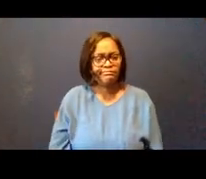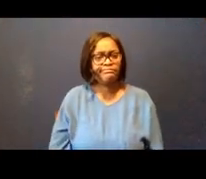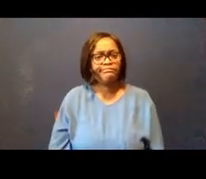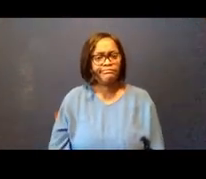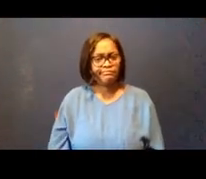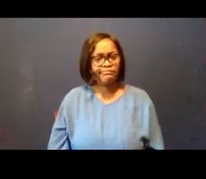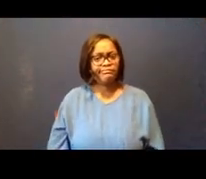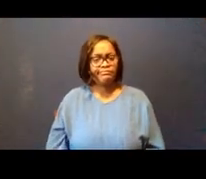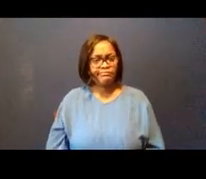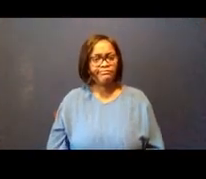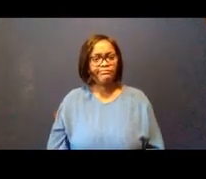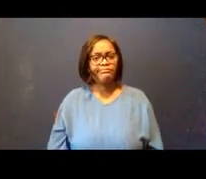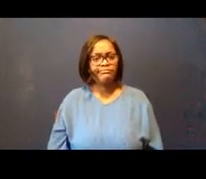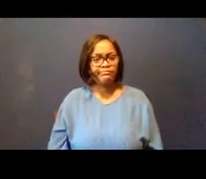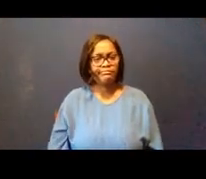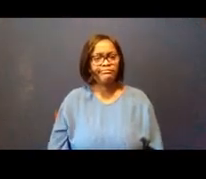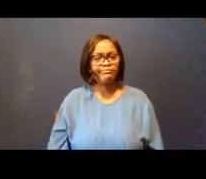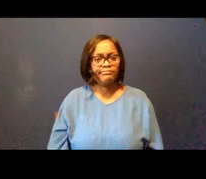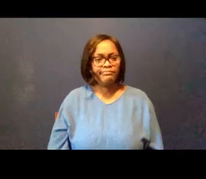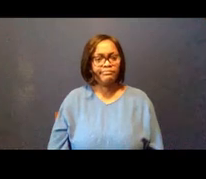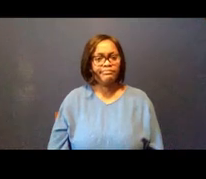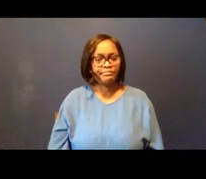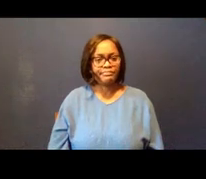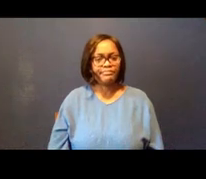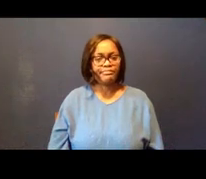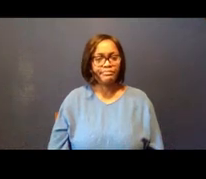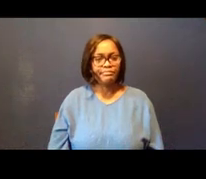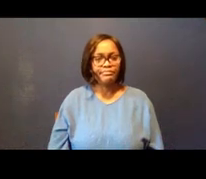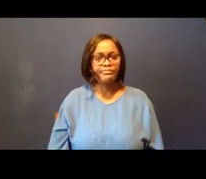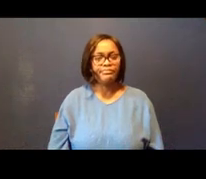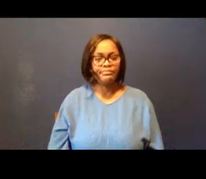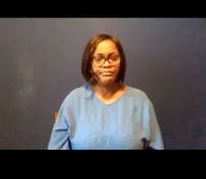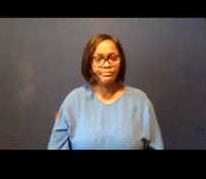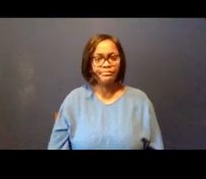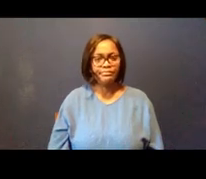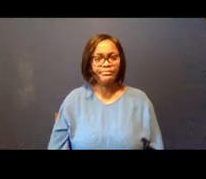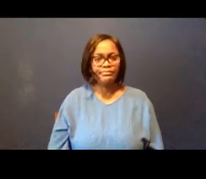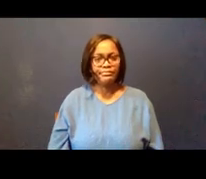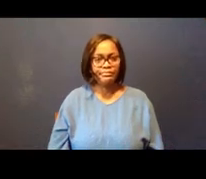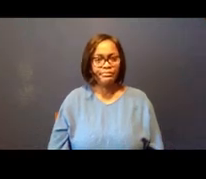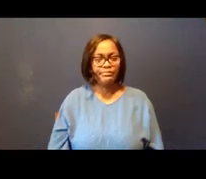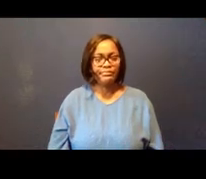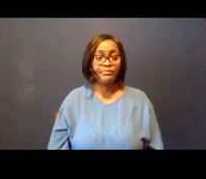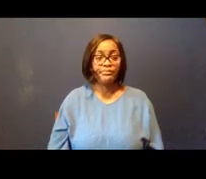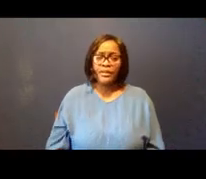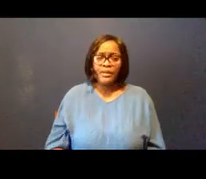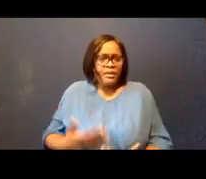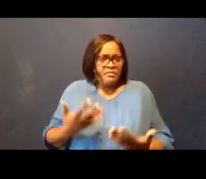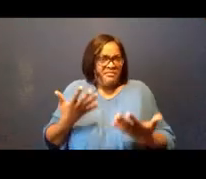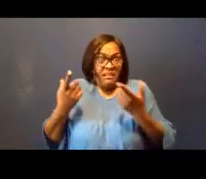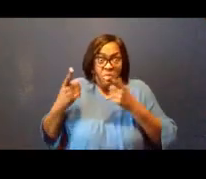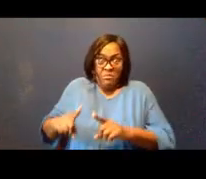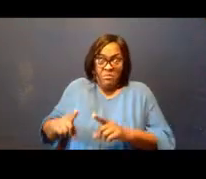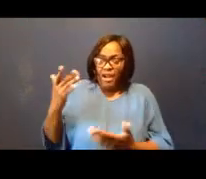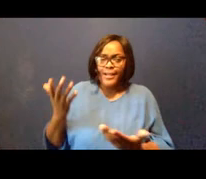So all of this took a toll on my